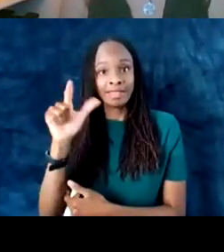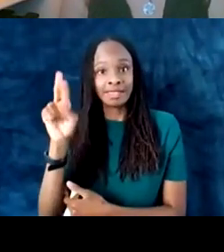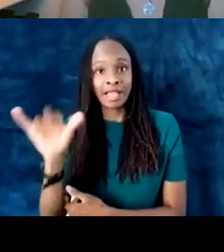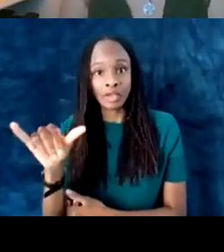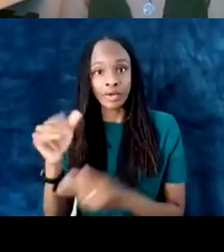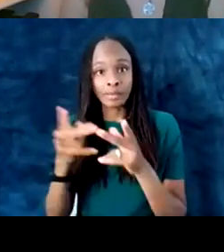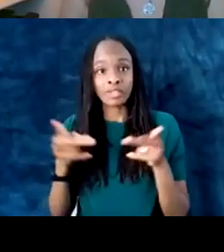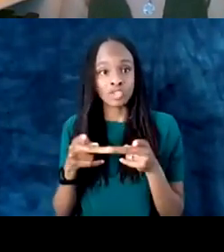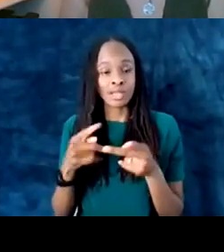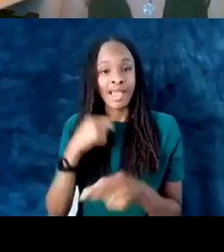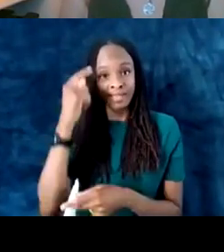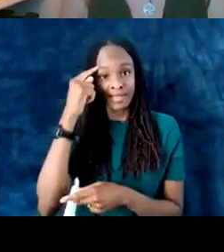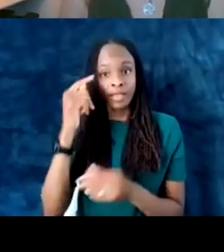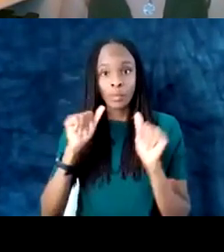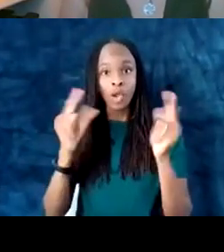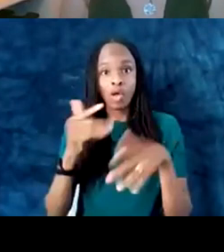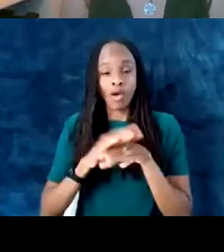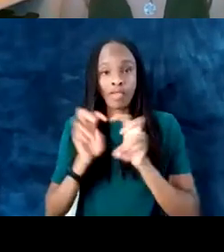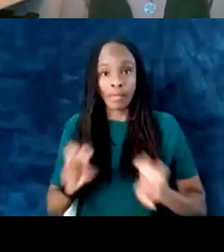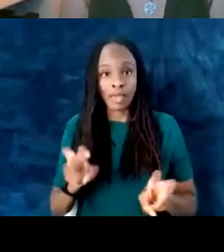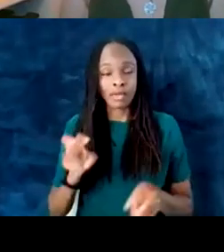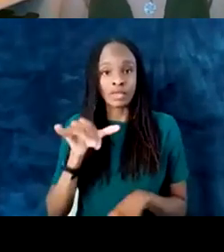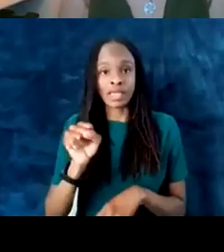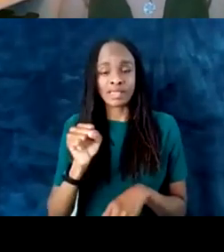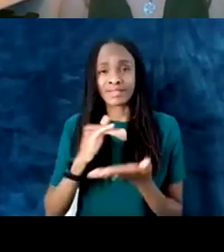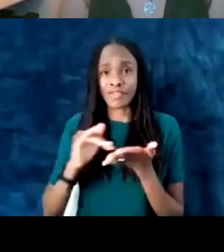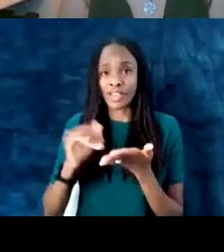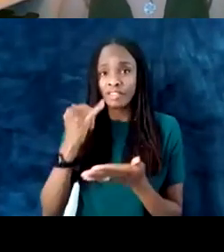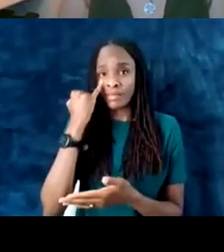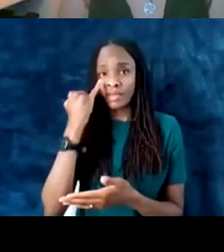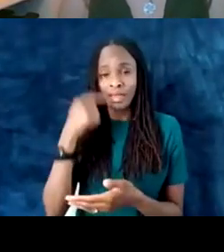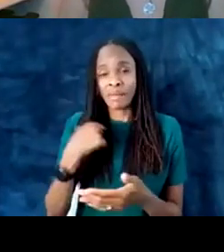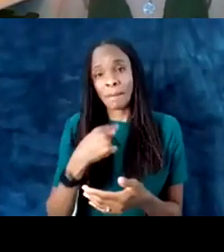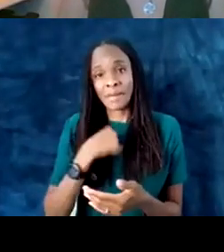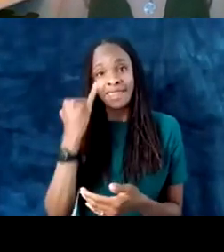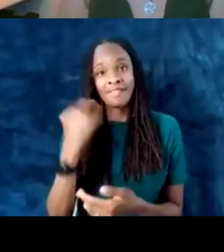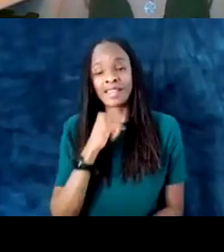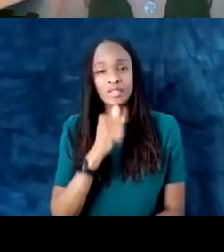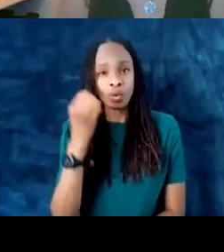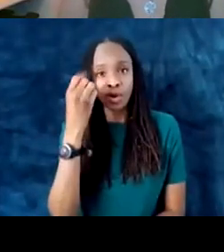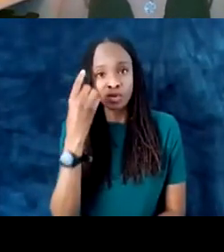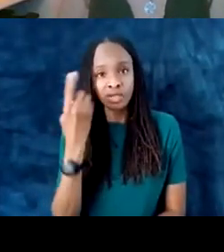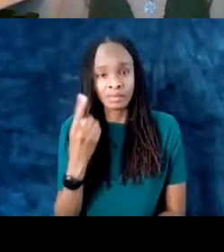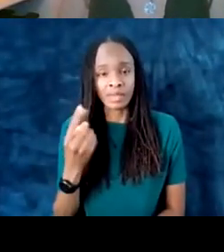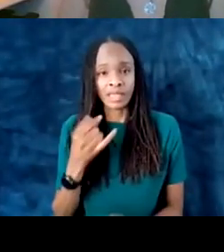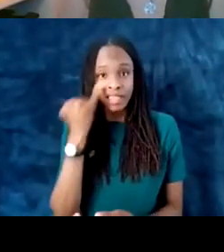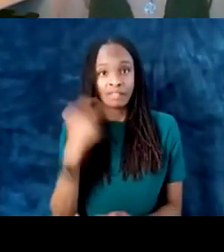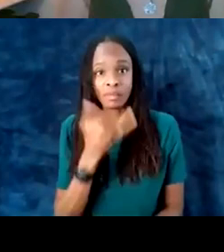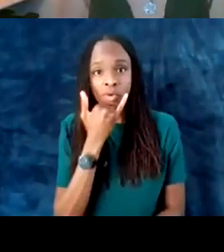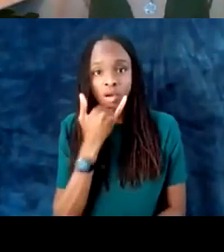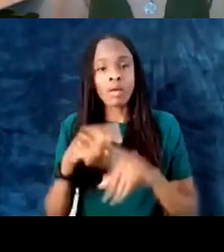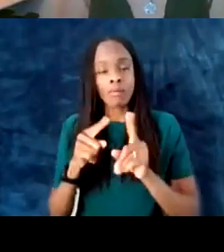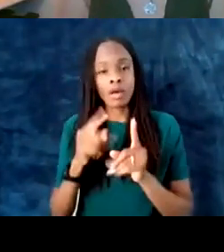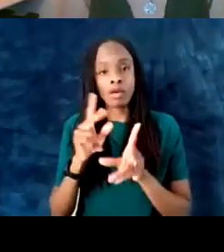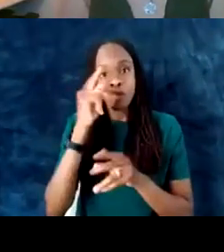panel are. Forgive me if I've misunderstood something there, but I definitely would say that those of us who are salaried in this